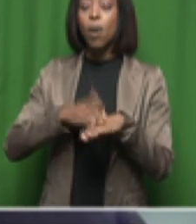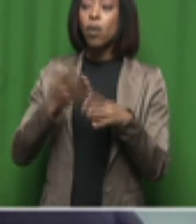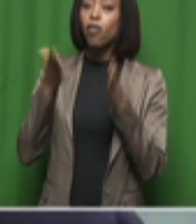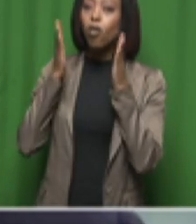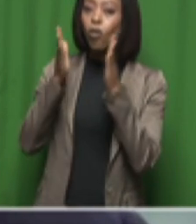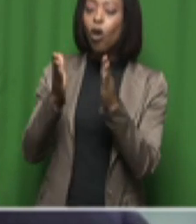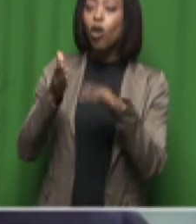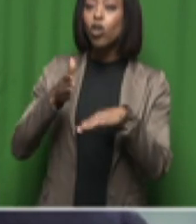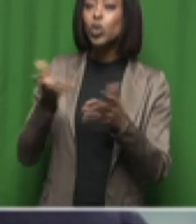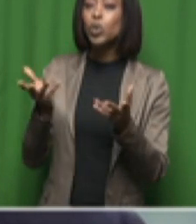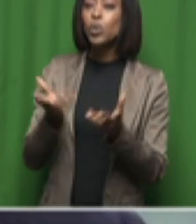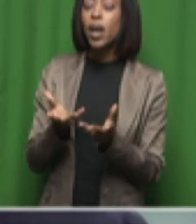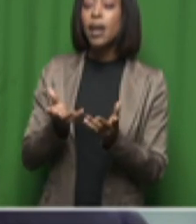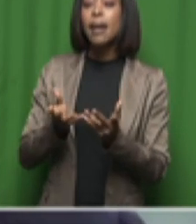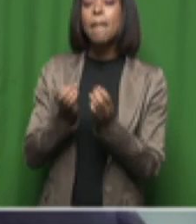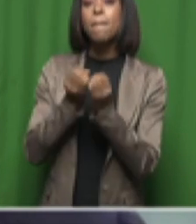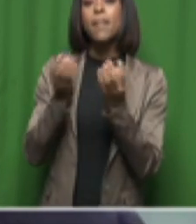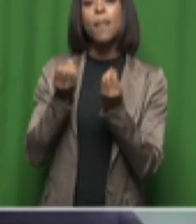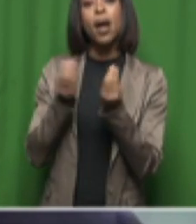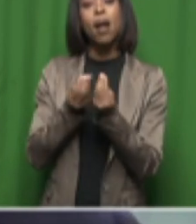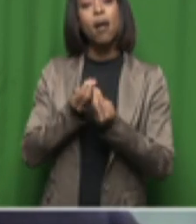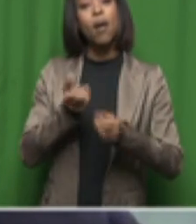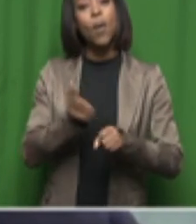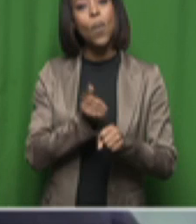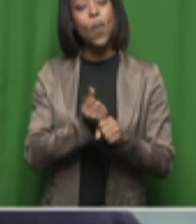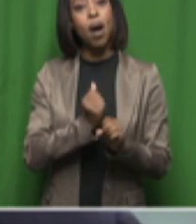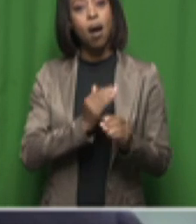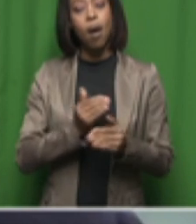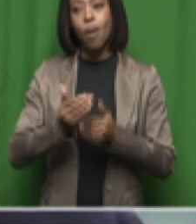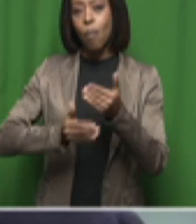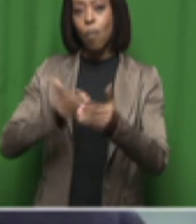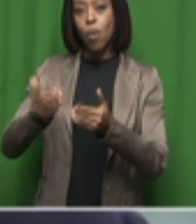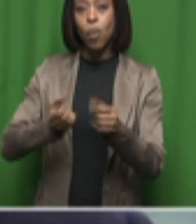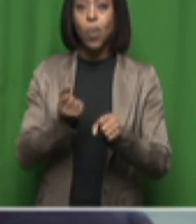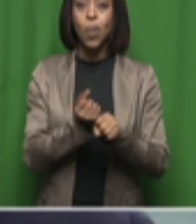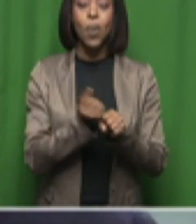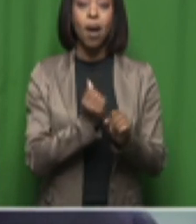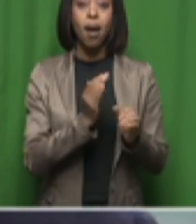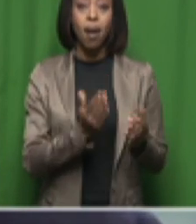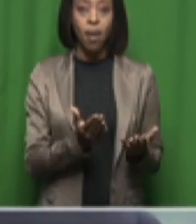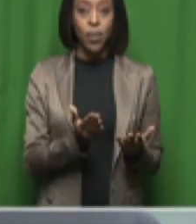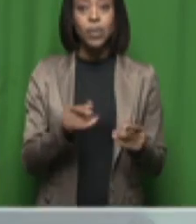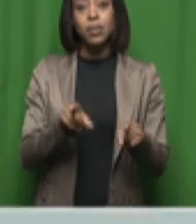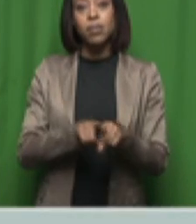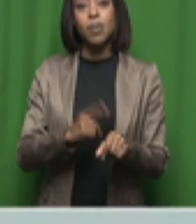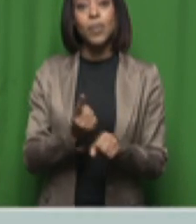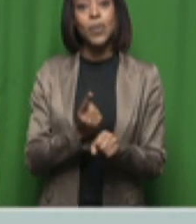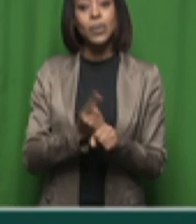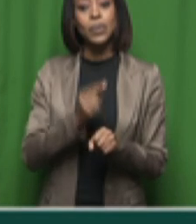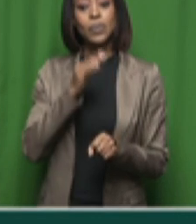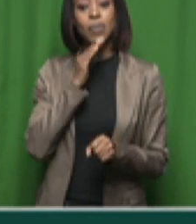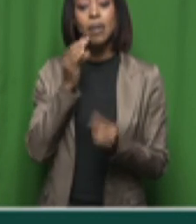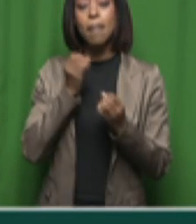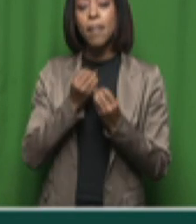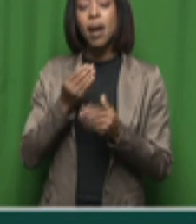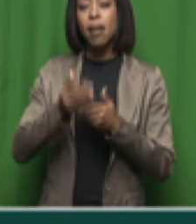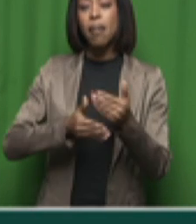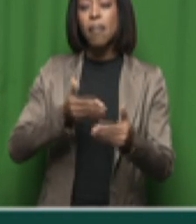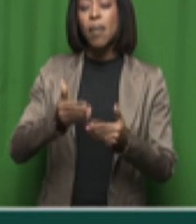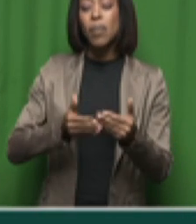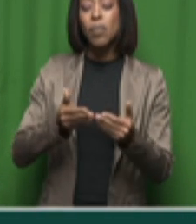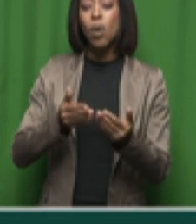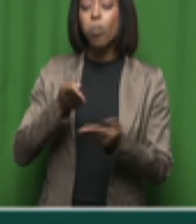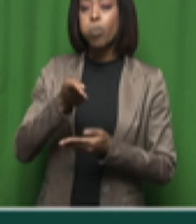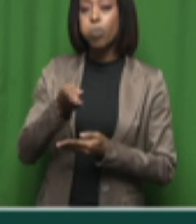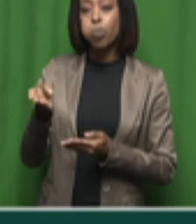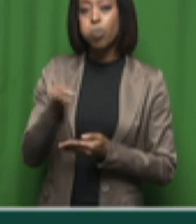how, a lot of things operate and a lot of processes have been entrenched and in place for many